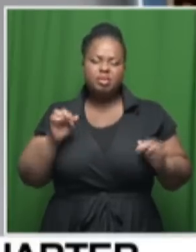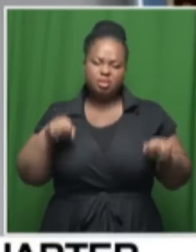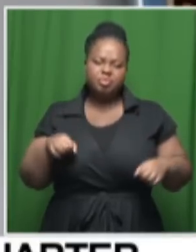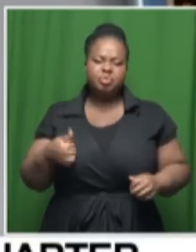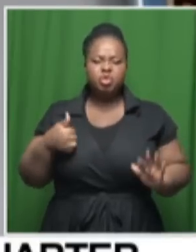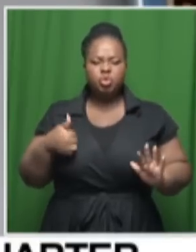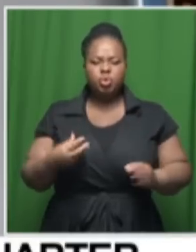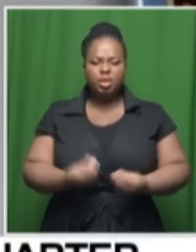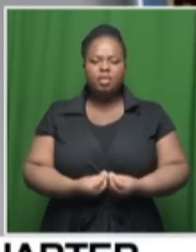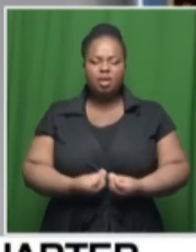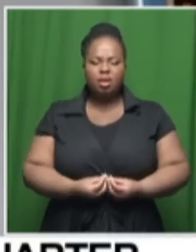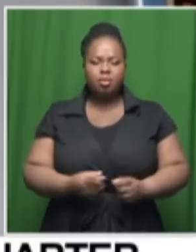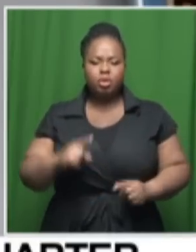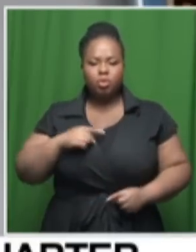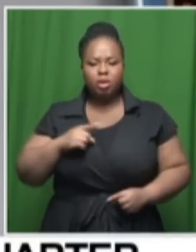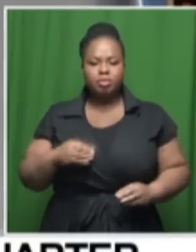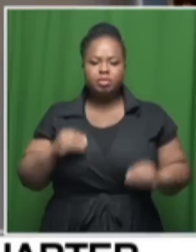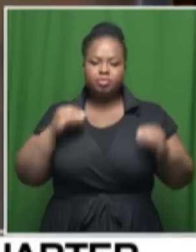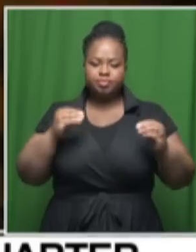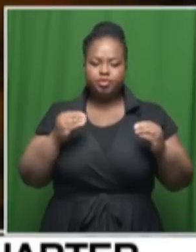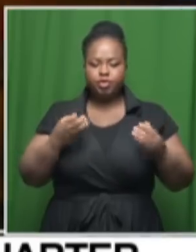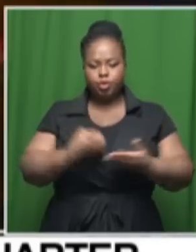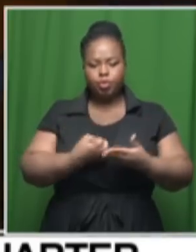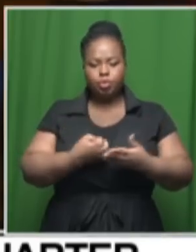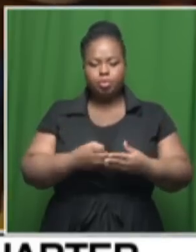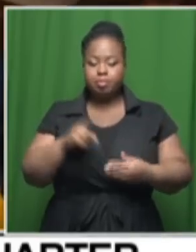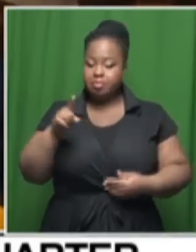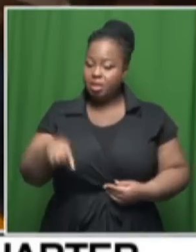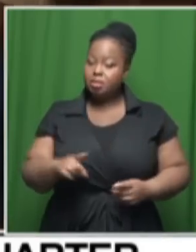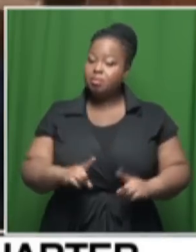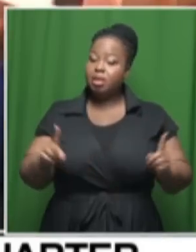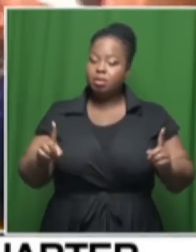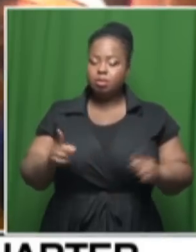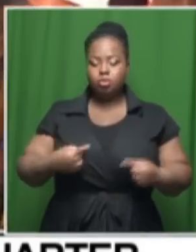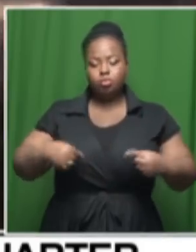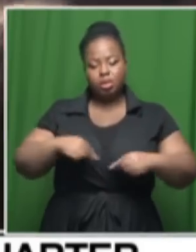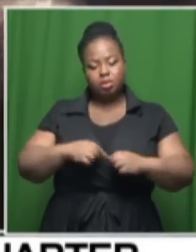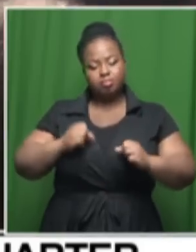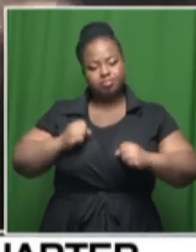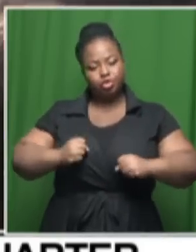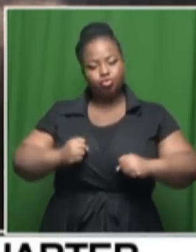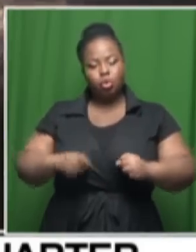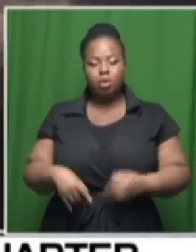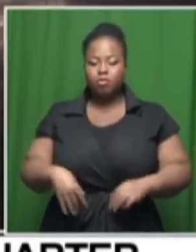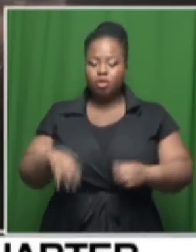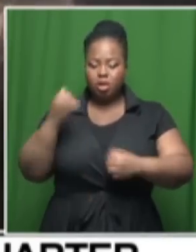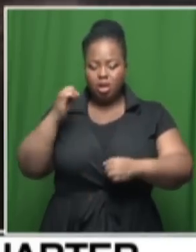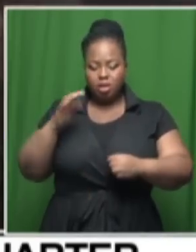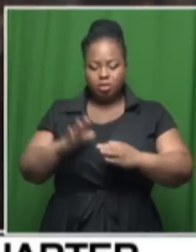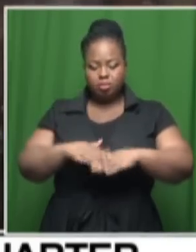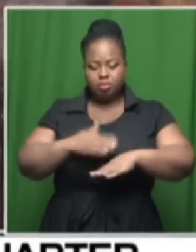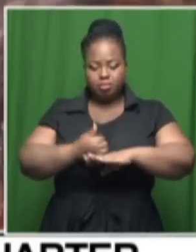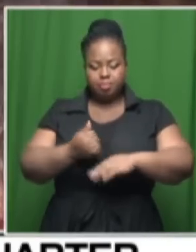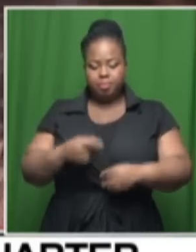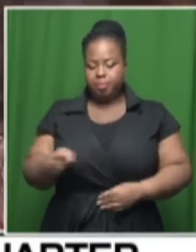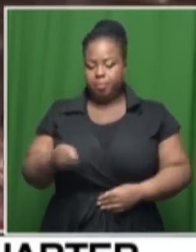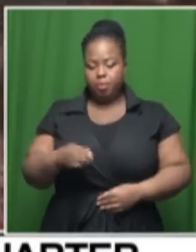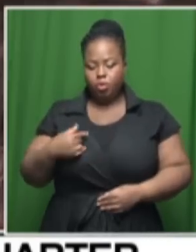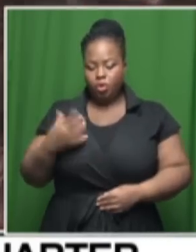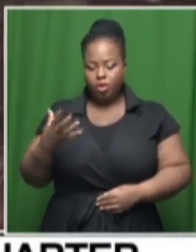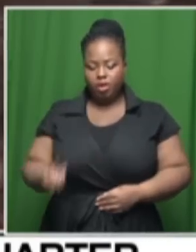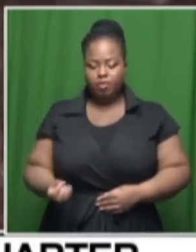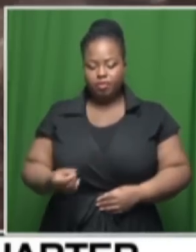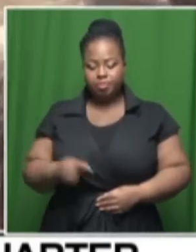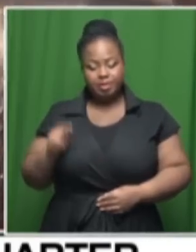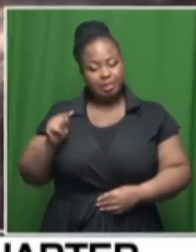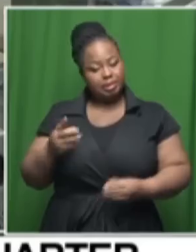to be part of the advanced economies, but we need to have a solid industrial base, and we don't have that, and we're actually losing out on that. So that